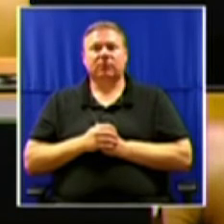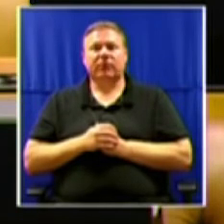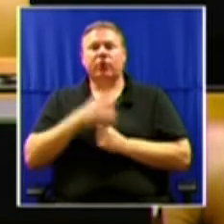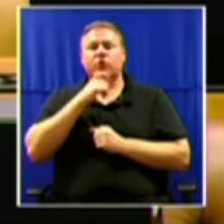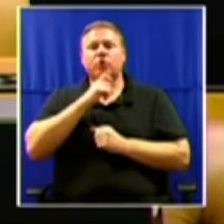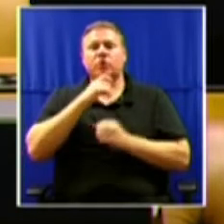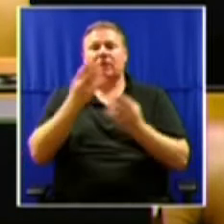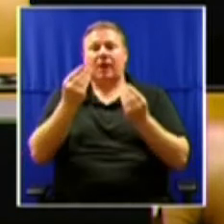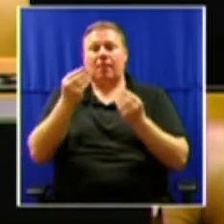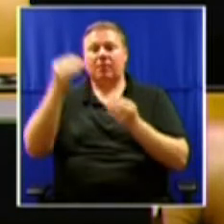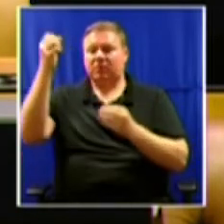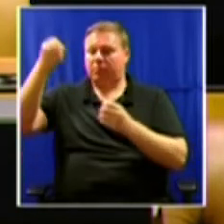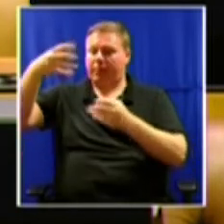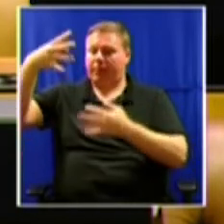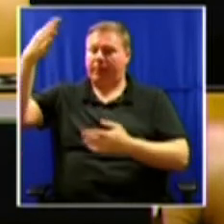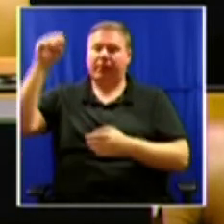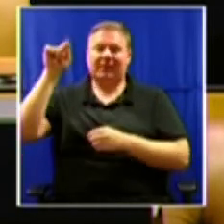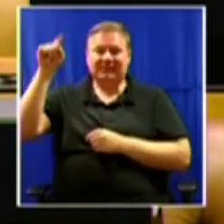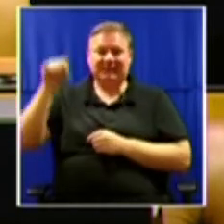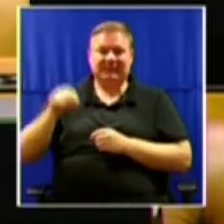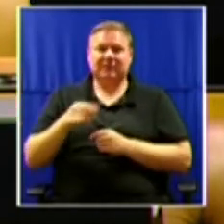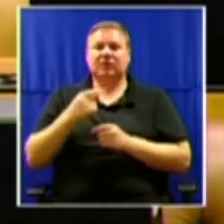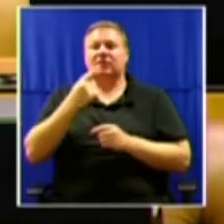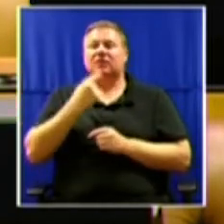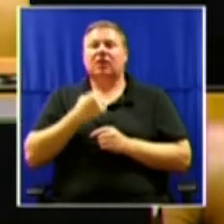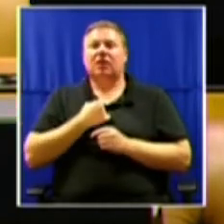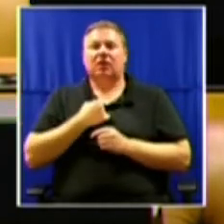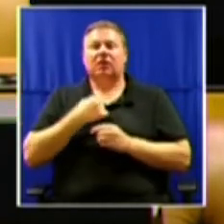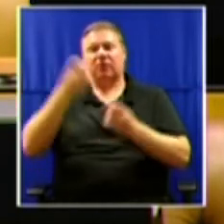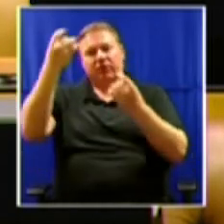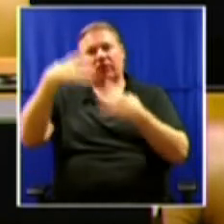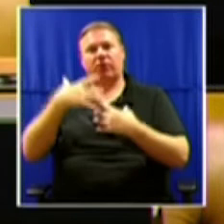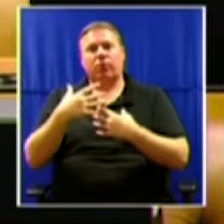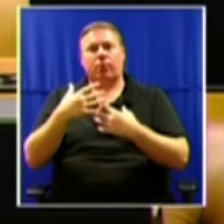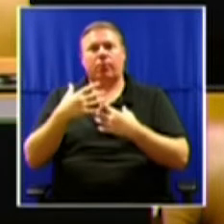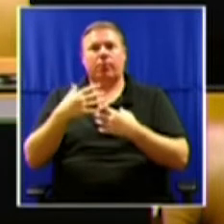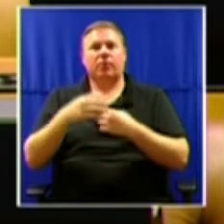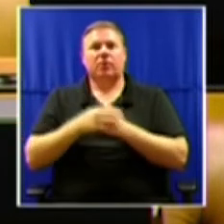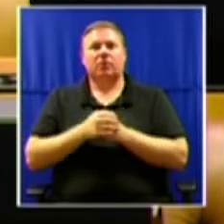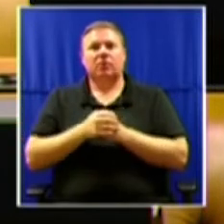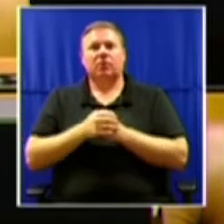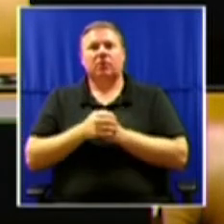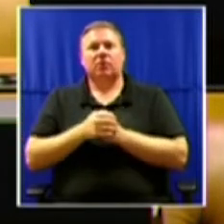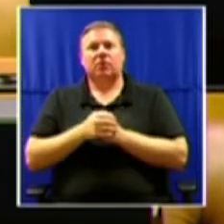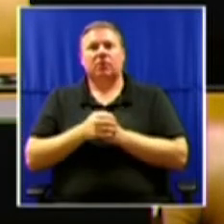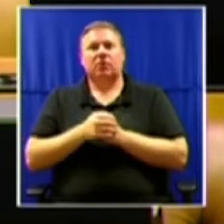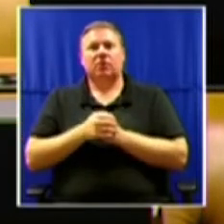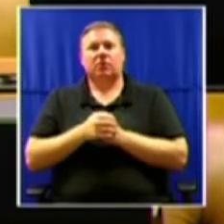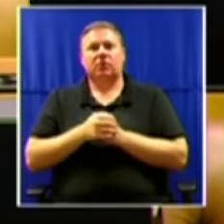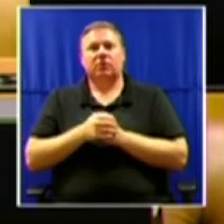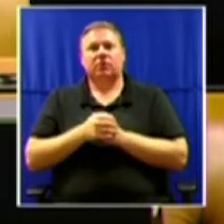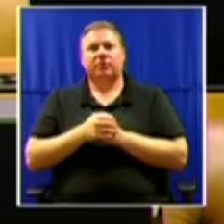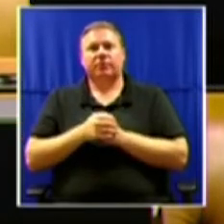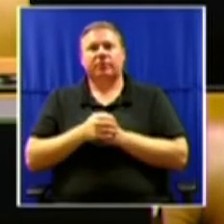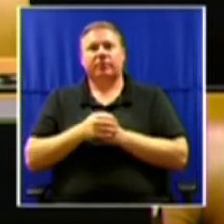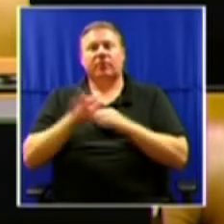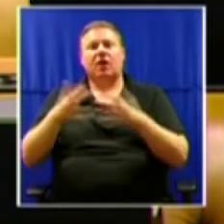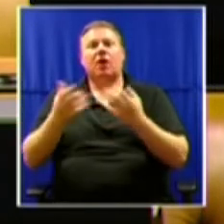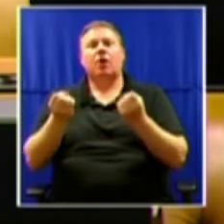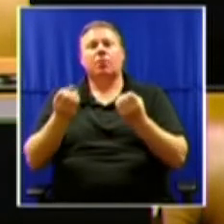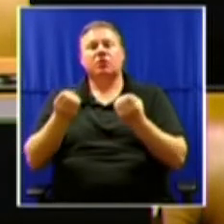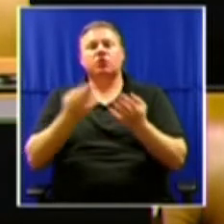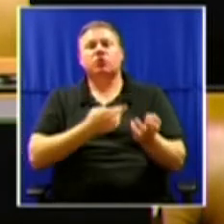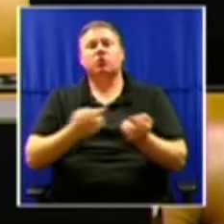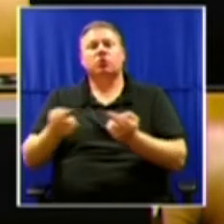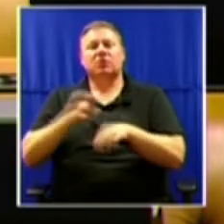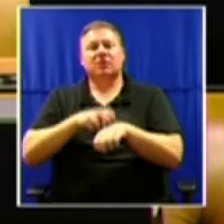figures, they tell us that and they inform us how much then the resources we need to